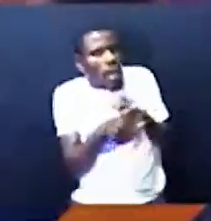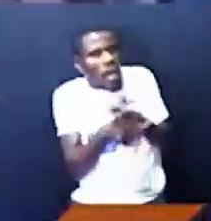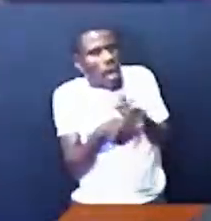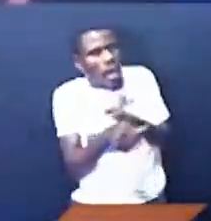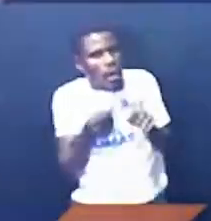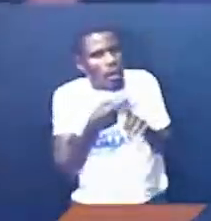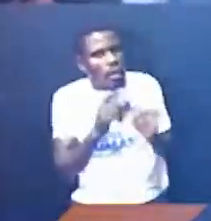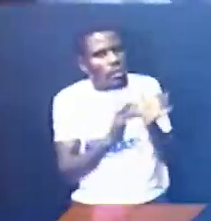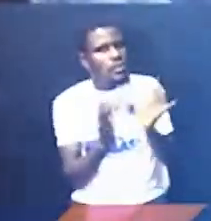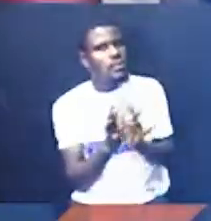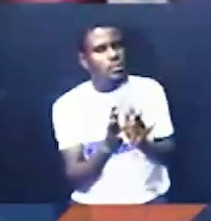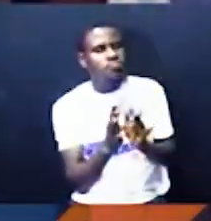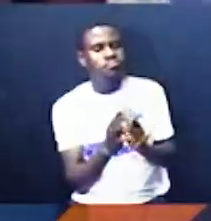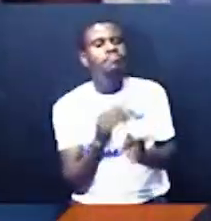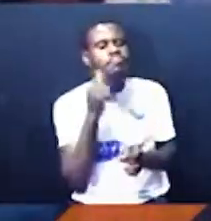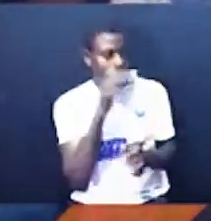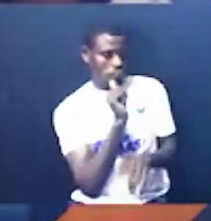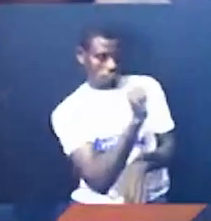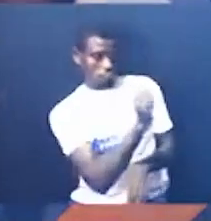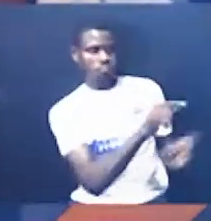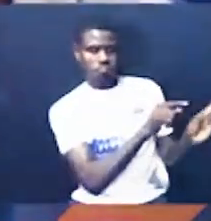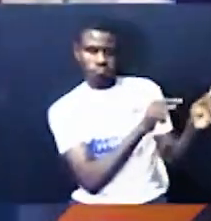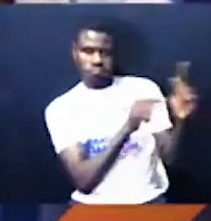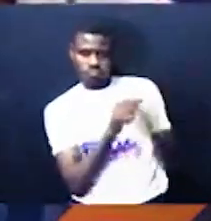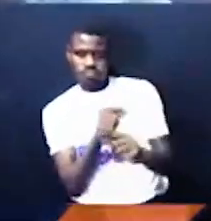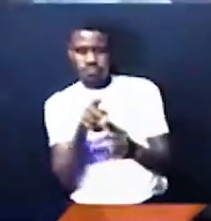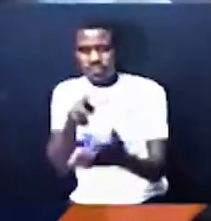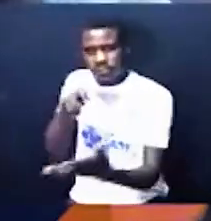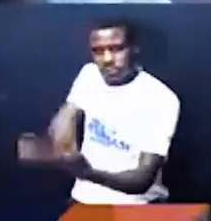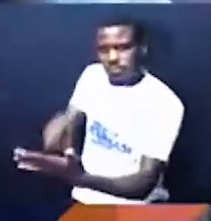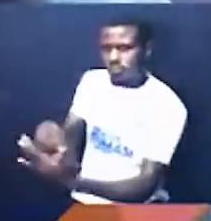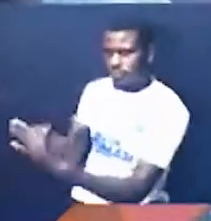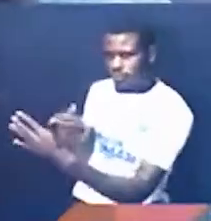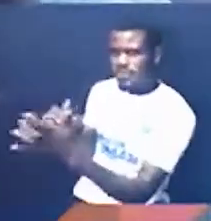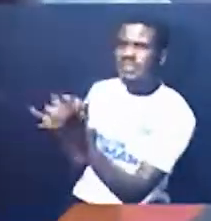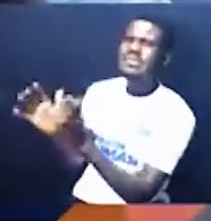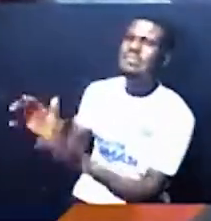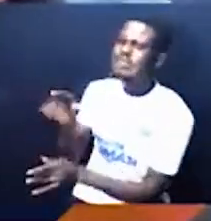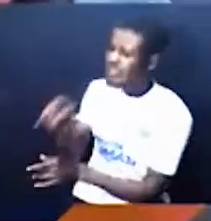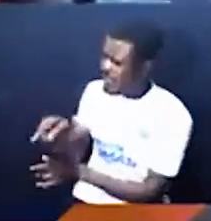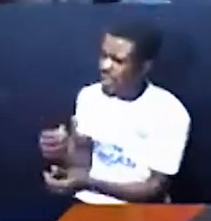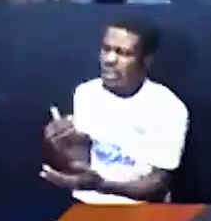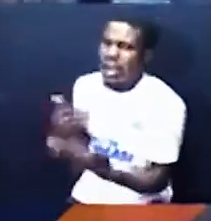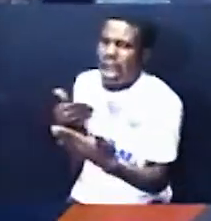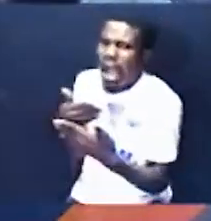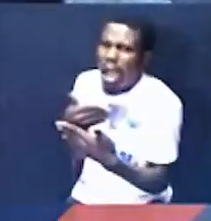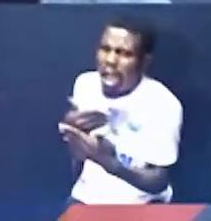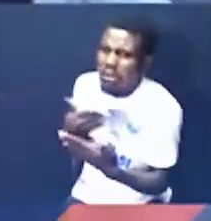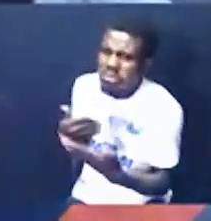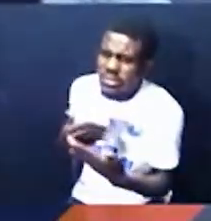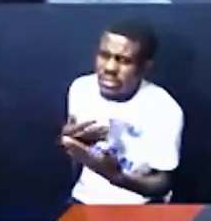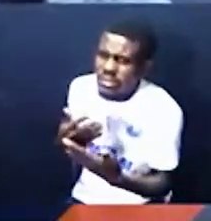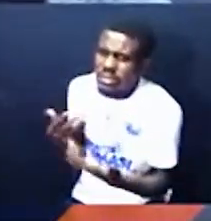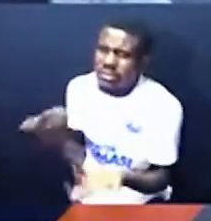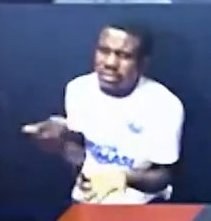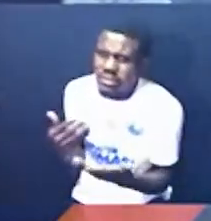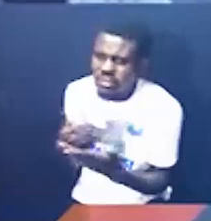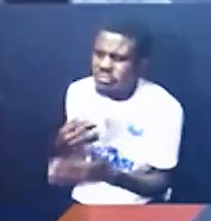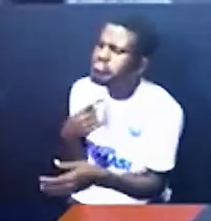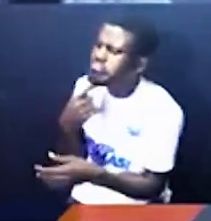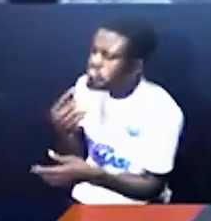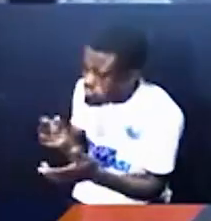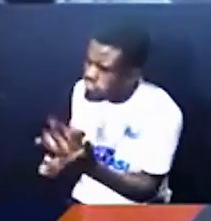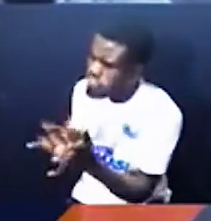hinta emfri Yesu eni hunu. She came and fell at his feet. Odimrika betishi nanim trembling with fear. Na ni hopopo osro told